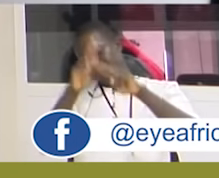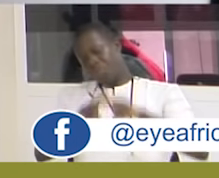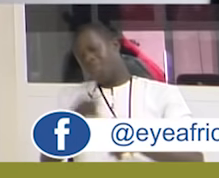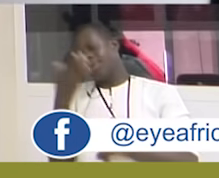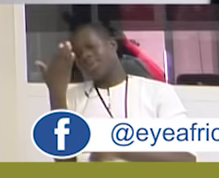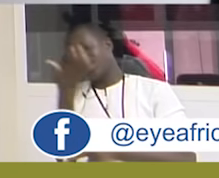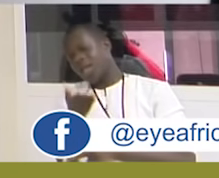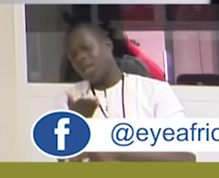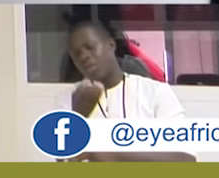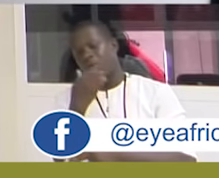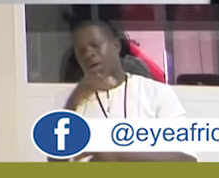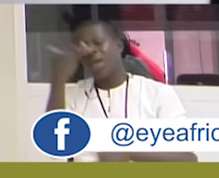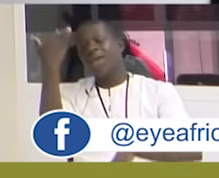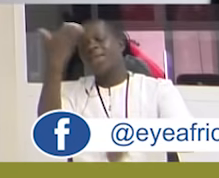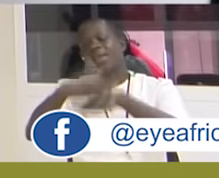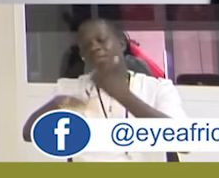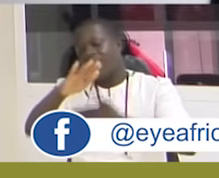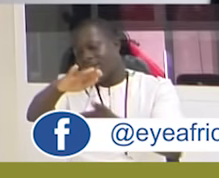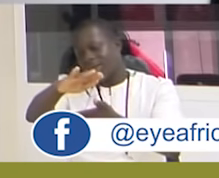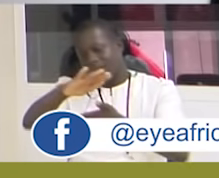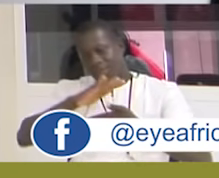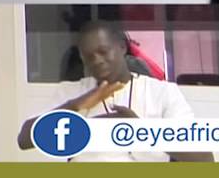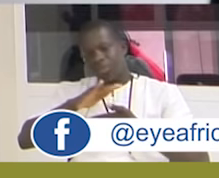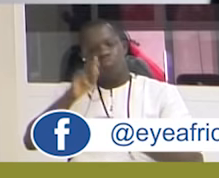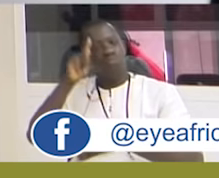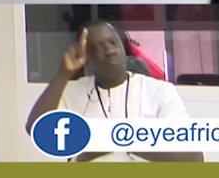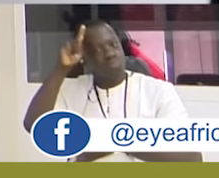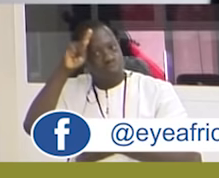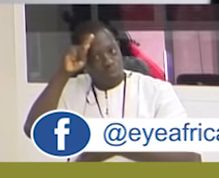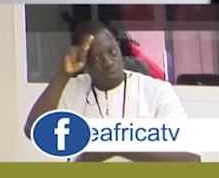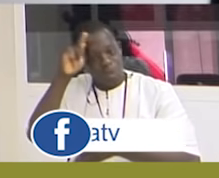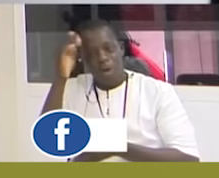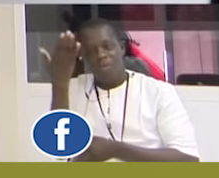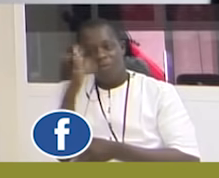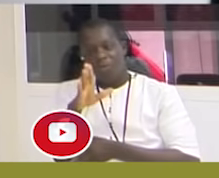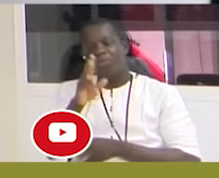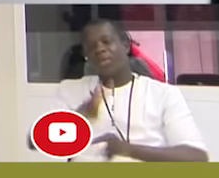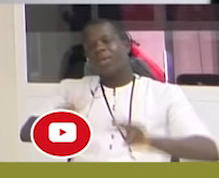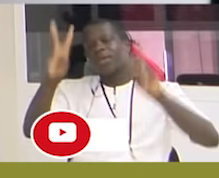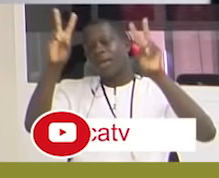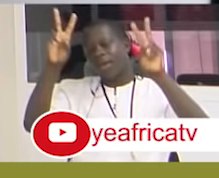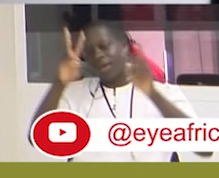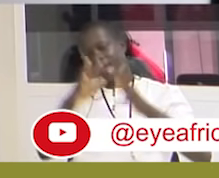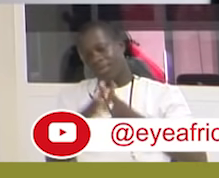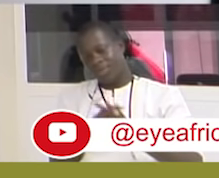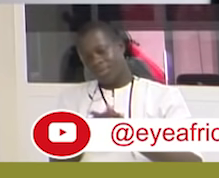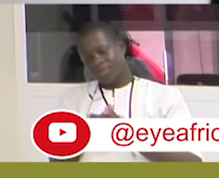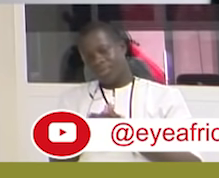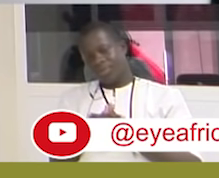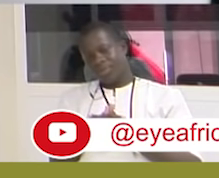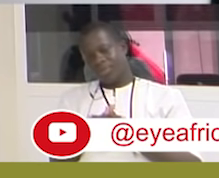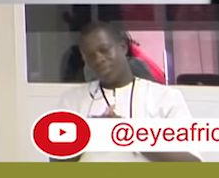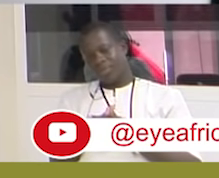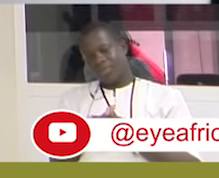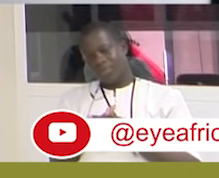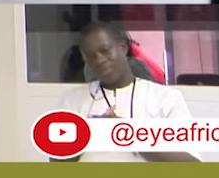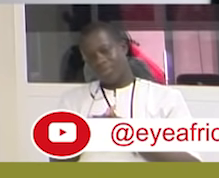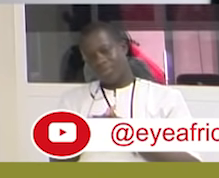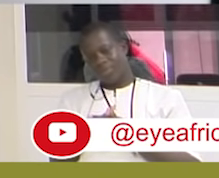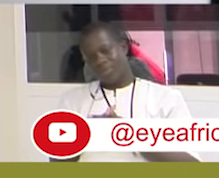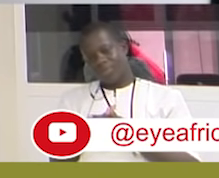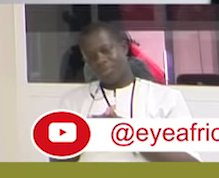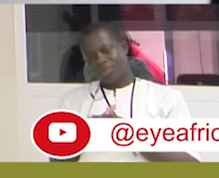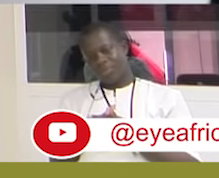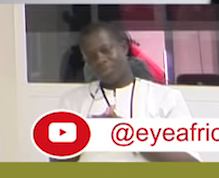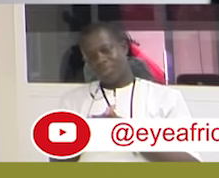said you did not get a butut from Yaya Jame. Legi bi gannaaw lolou yeb ngeen tok ngeen ne butut amulen ko ci loxo